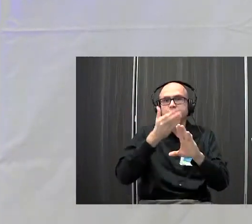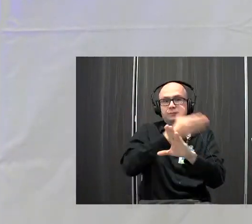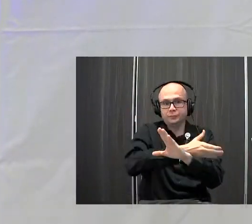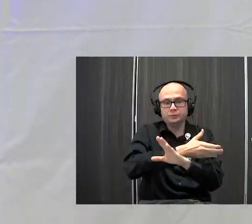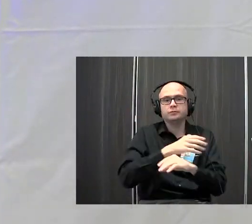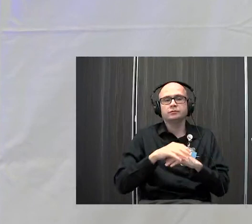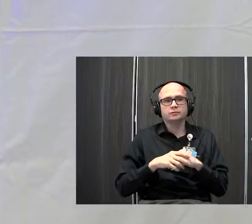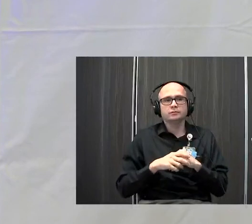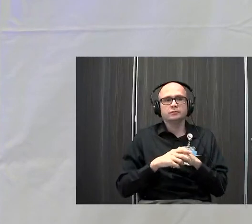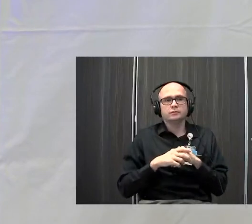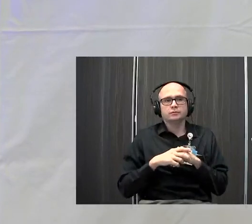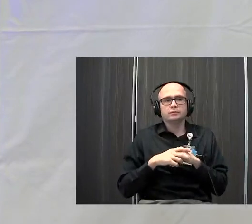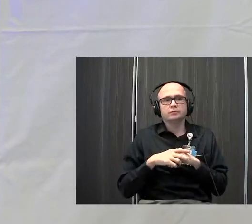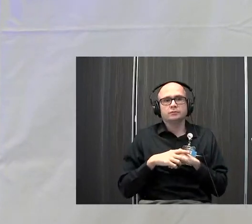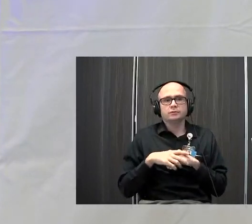that. But